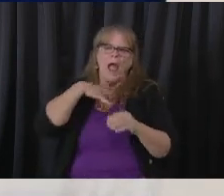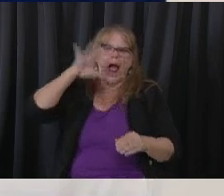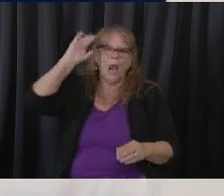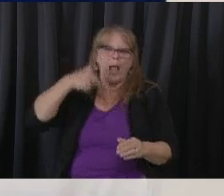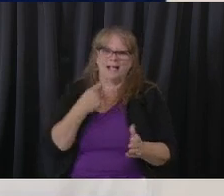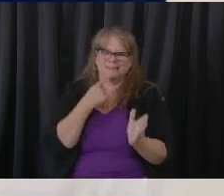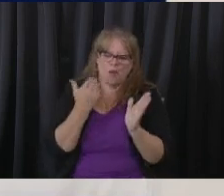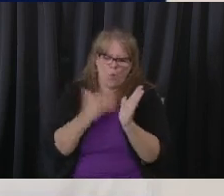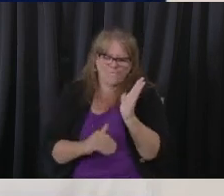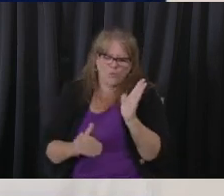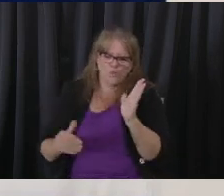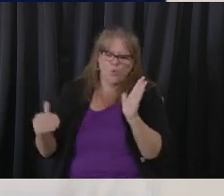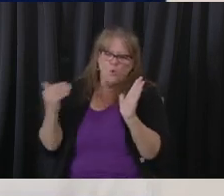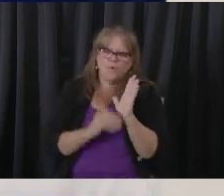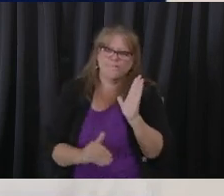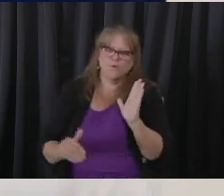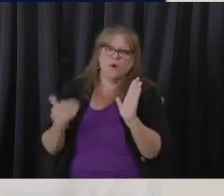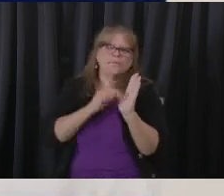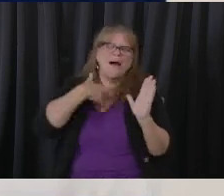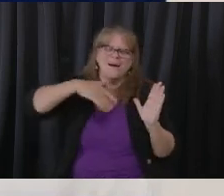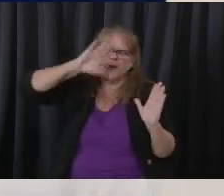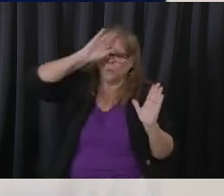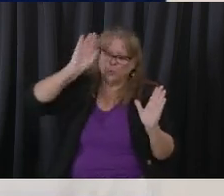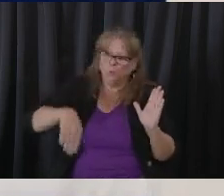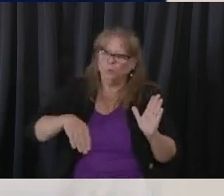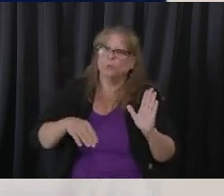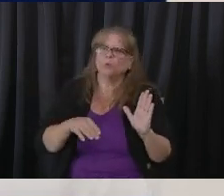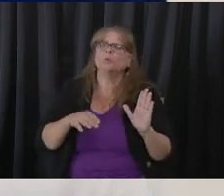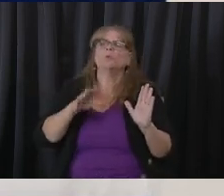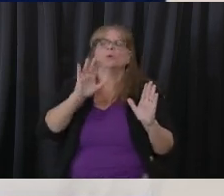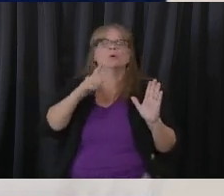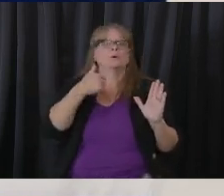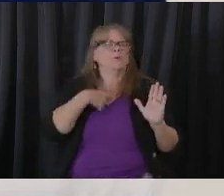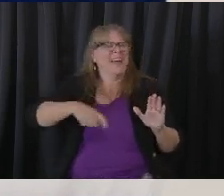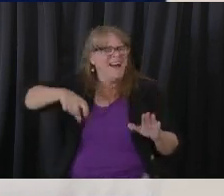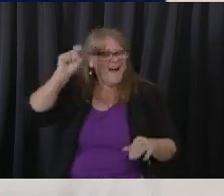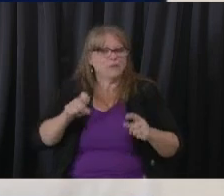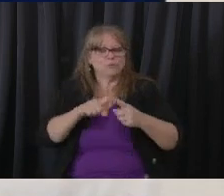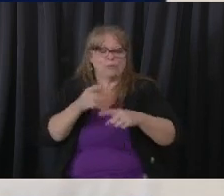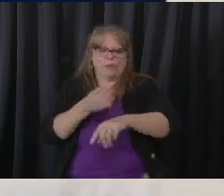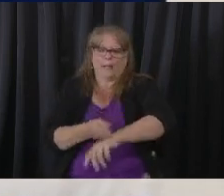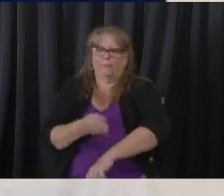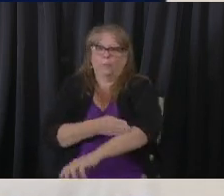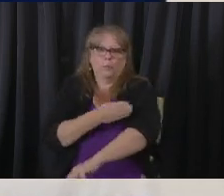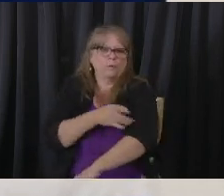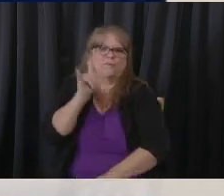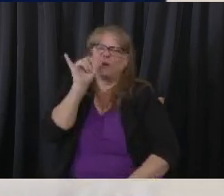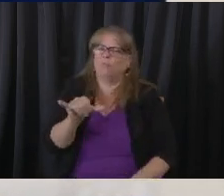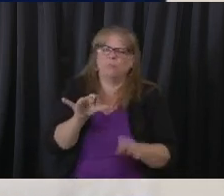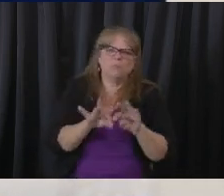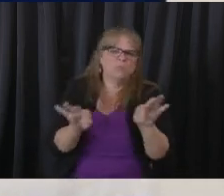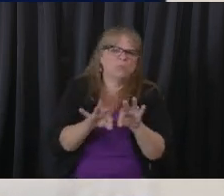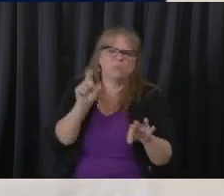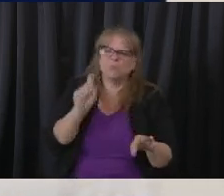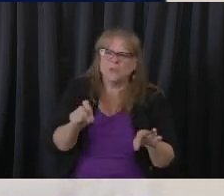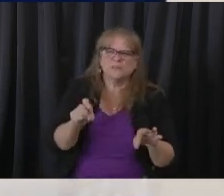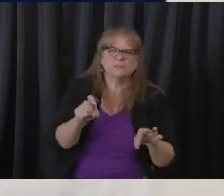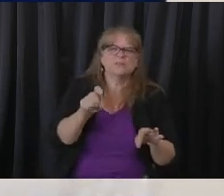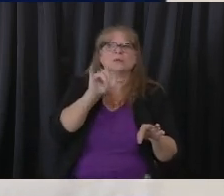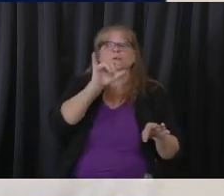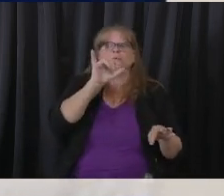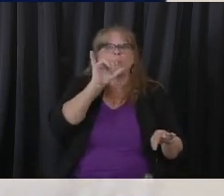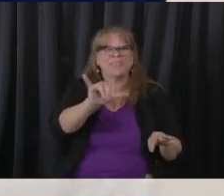just all need to do a better job doing them, and I know that you will, and I know that Colorado will. To put a finer point on the data that we have, the